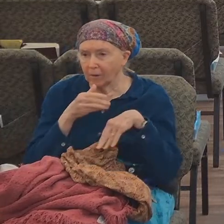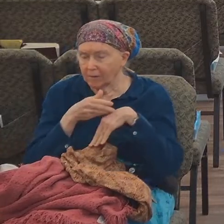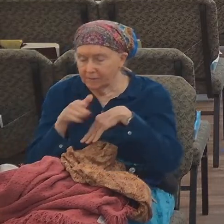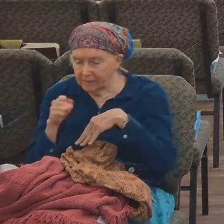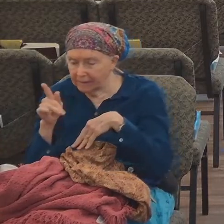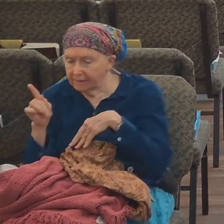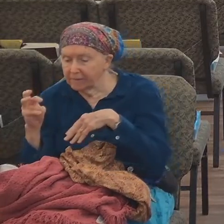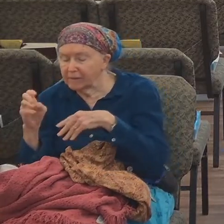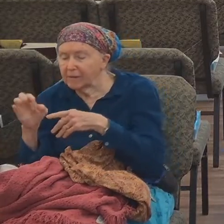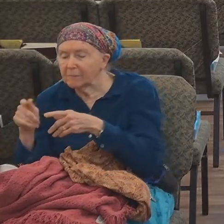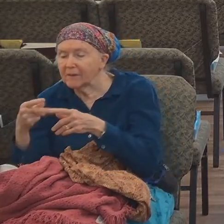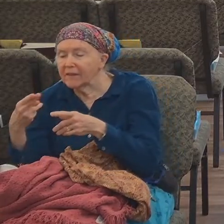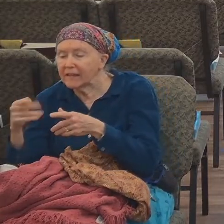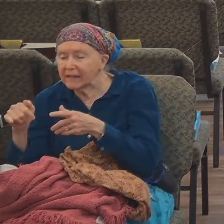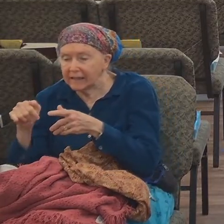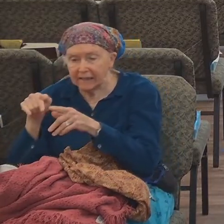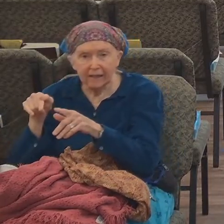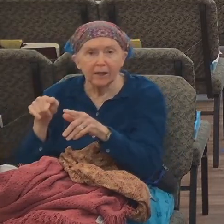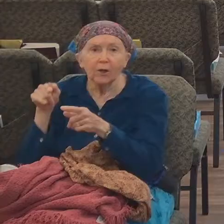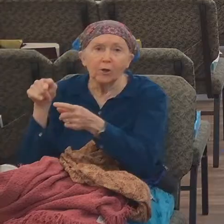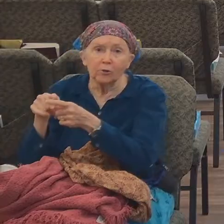Paul?